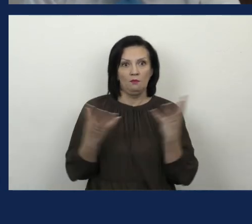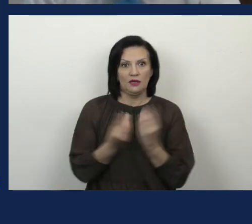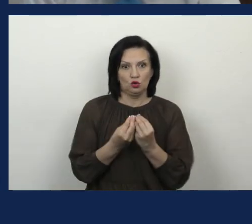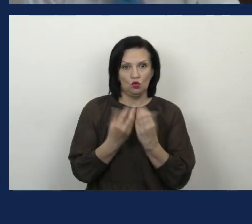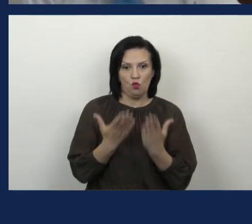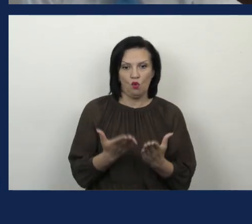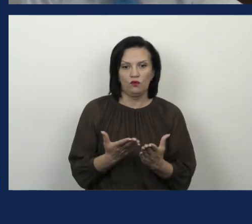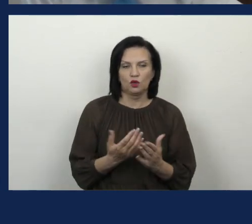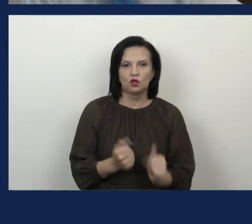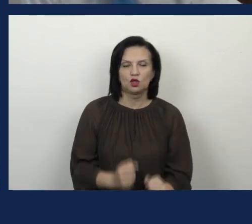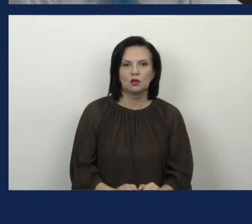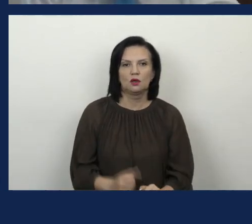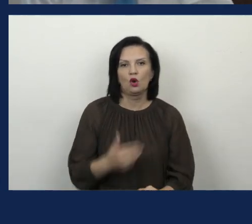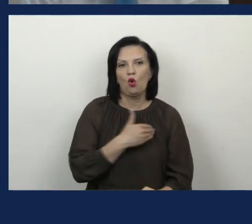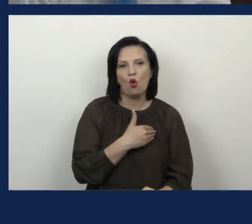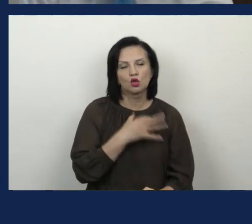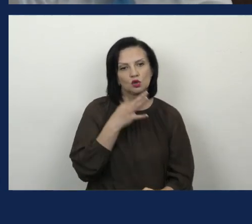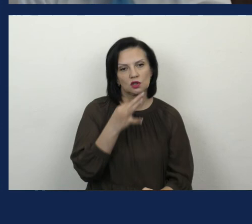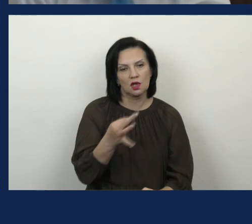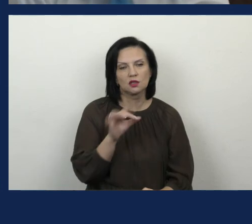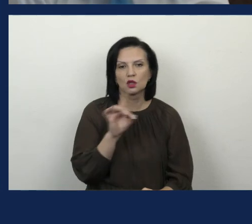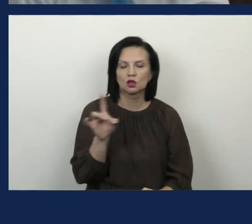To conclude,